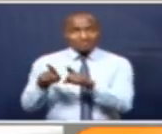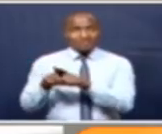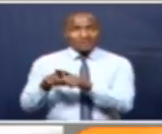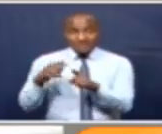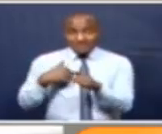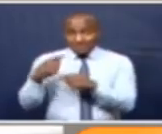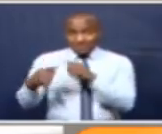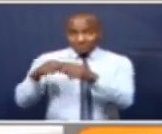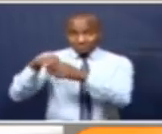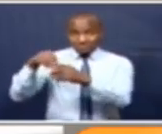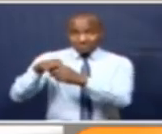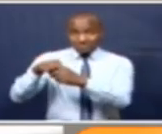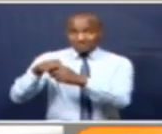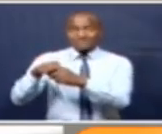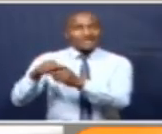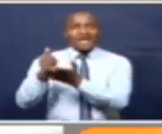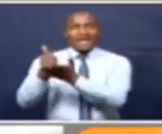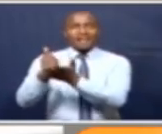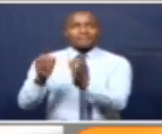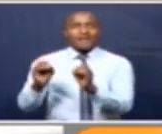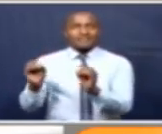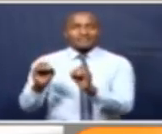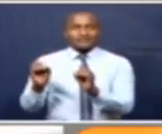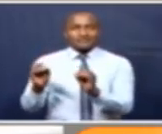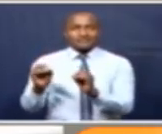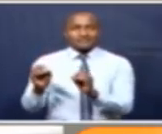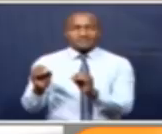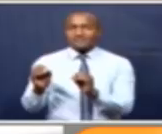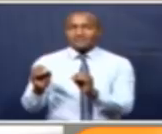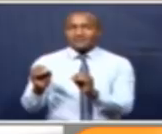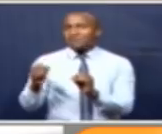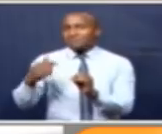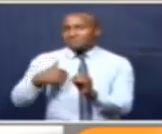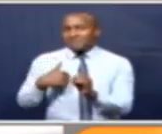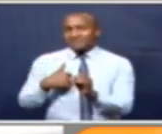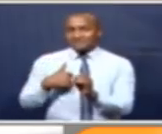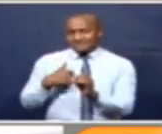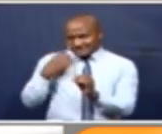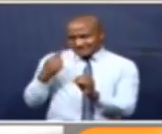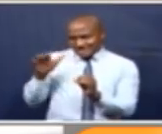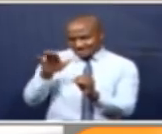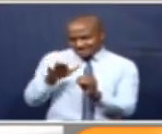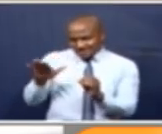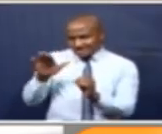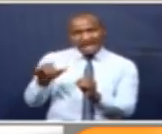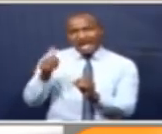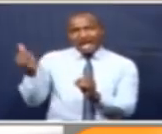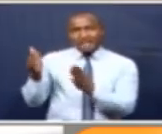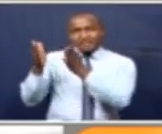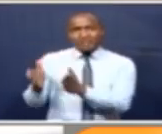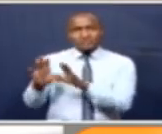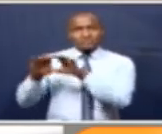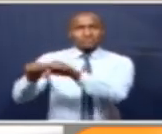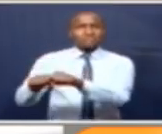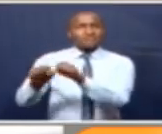in there, I was not being helpful. I was feeling in a space that could be filled by any other Kenyan to go